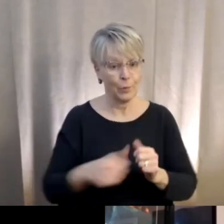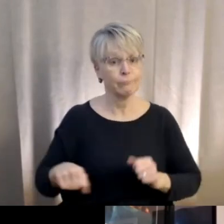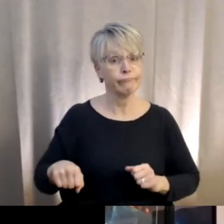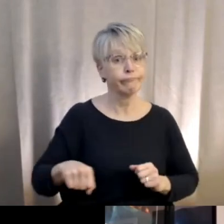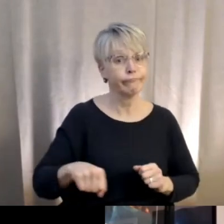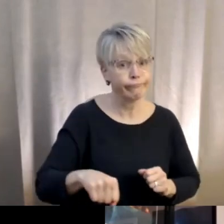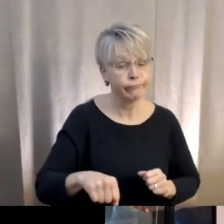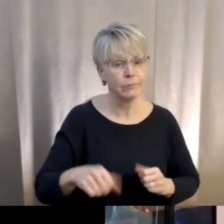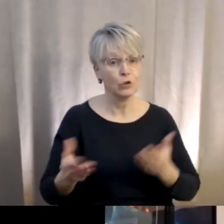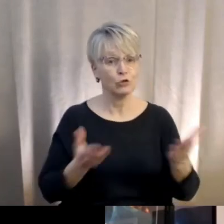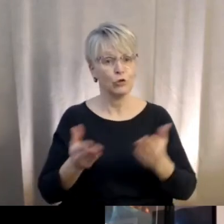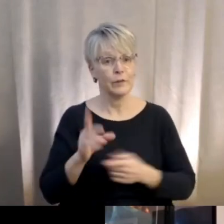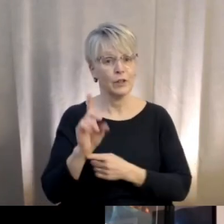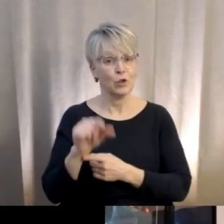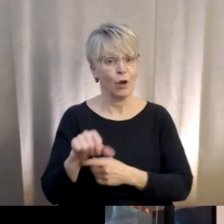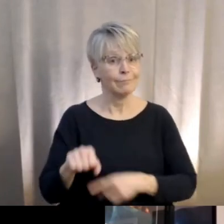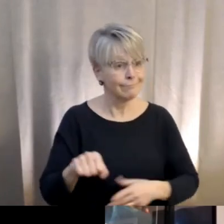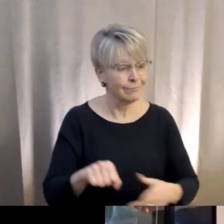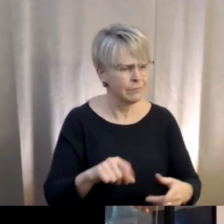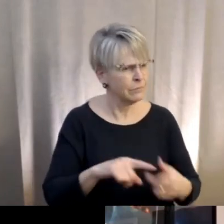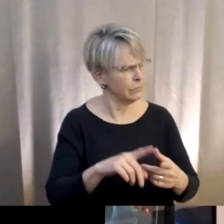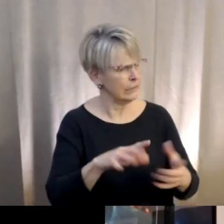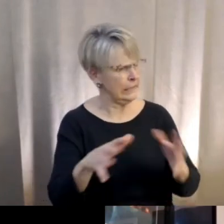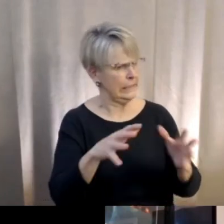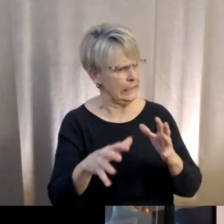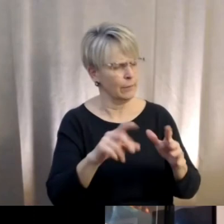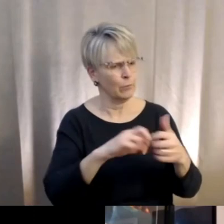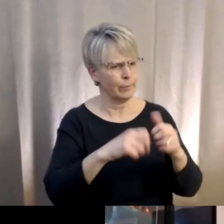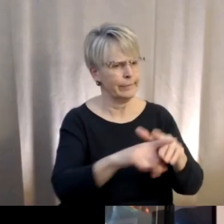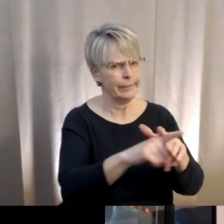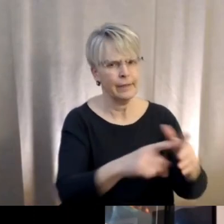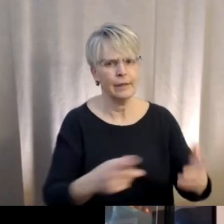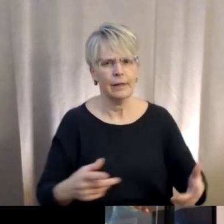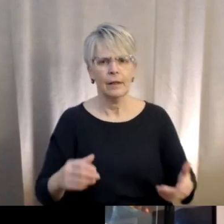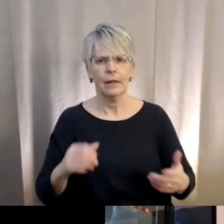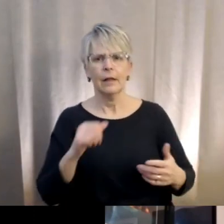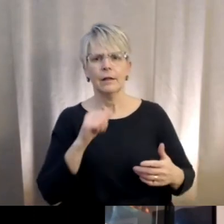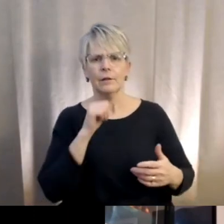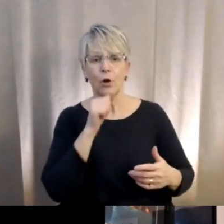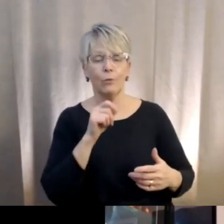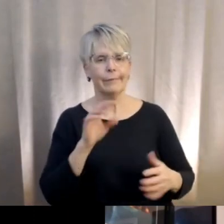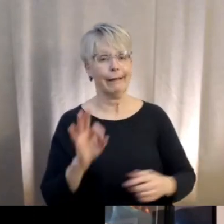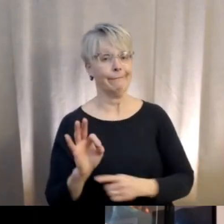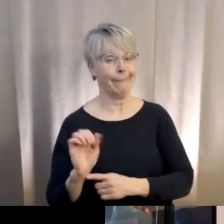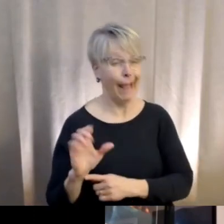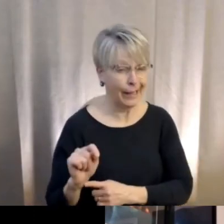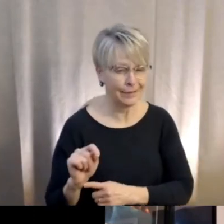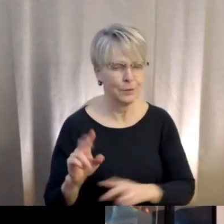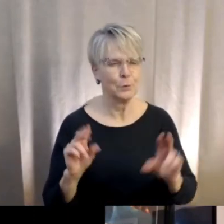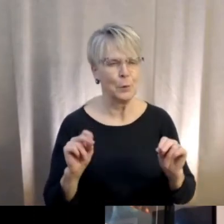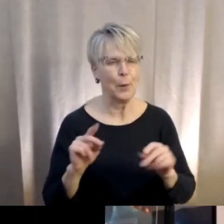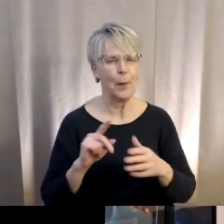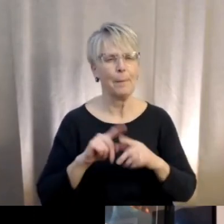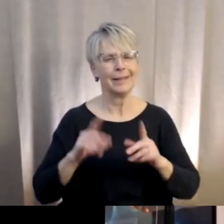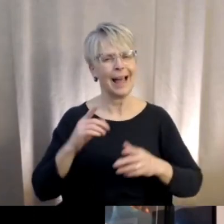animal and their service dog. But I feel, and this isn't like technically fact, but I feel like there's